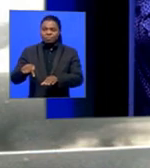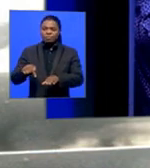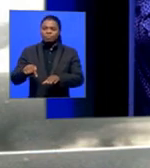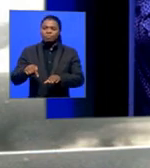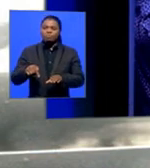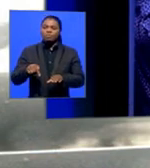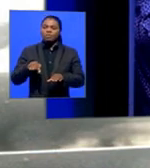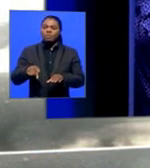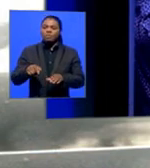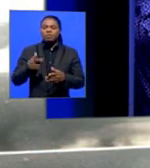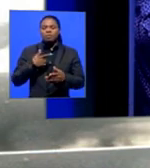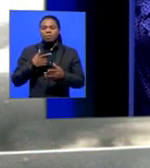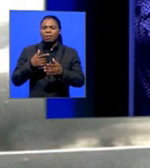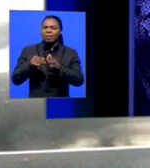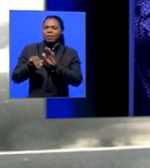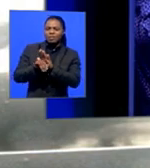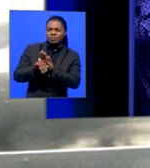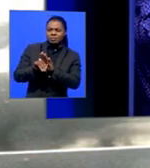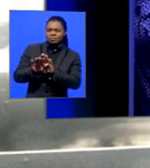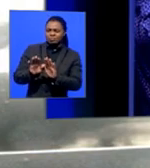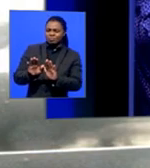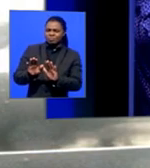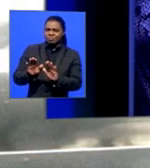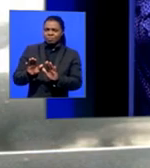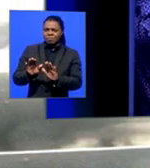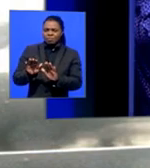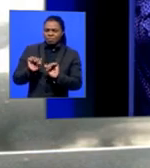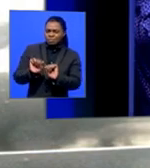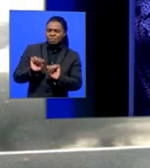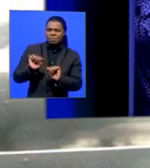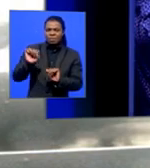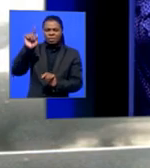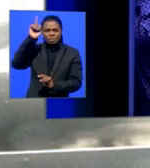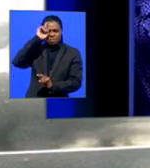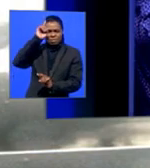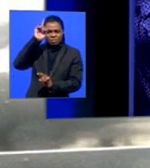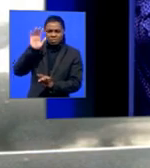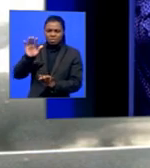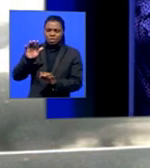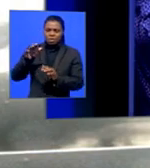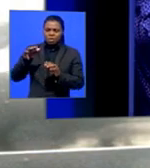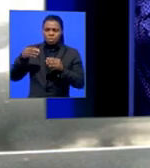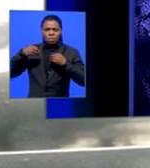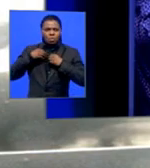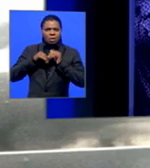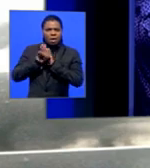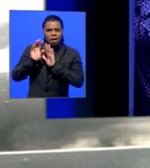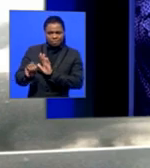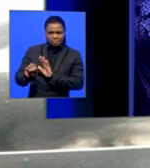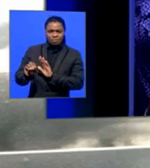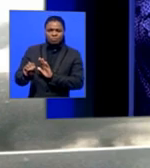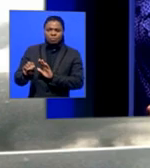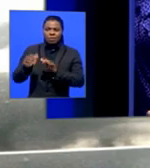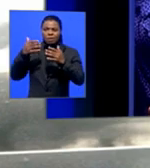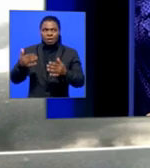cultural or this cultural identity of African or Africans, or who we are, our own identity, has now come to